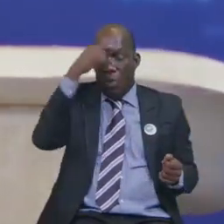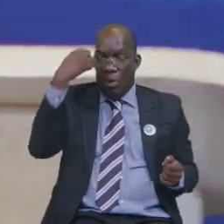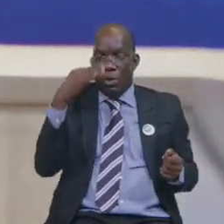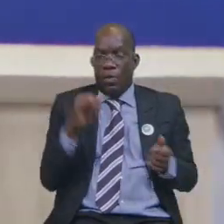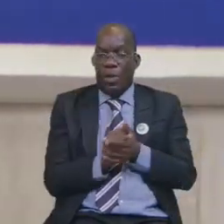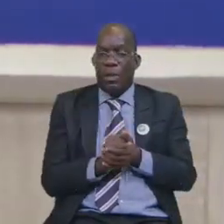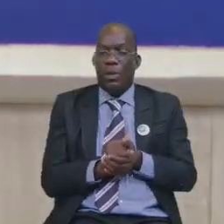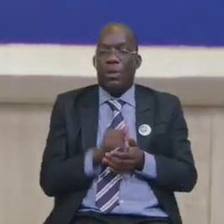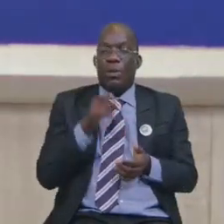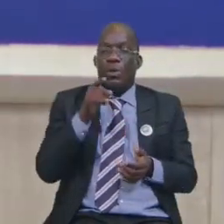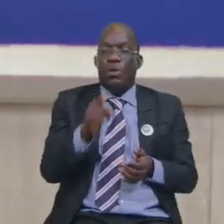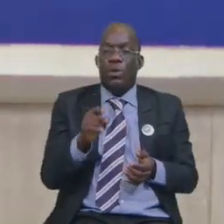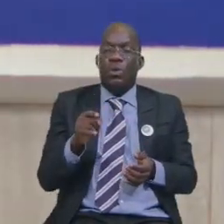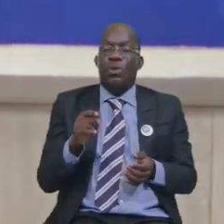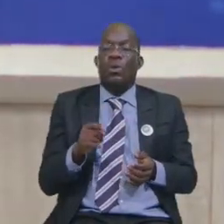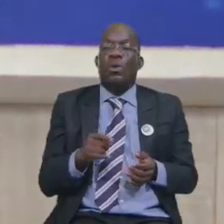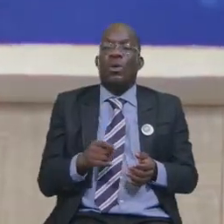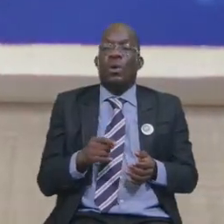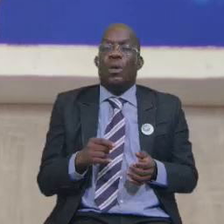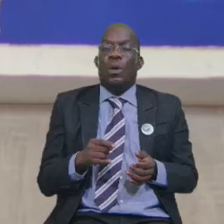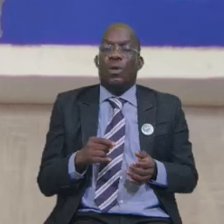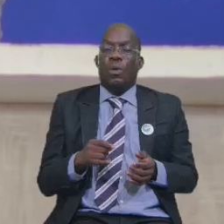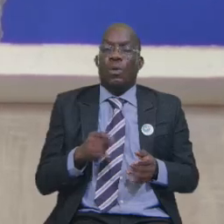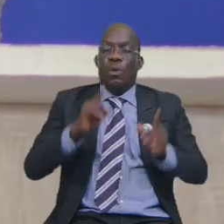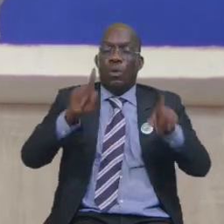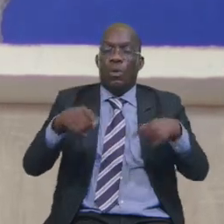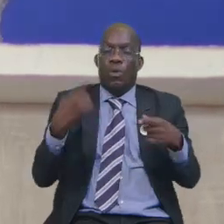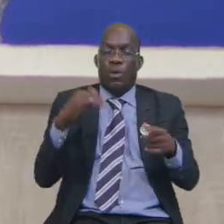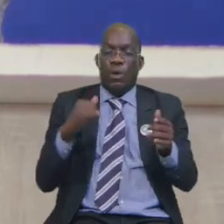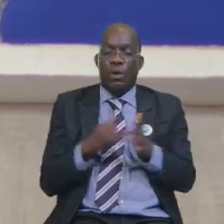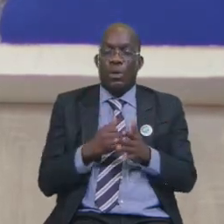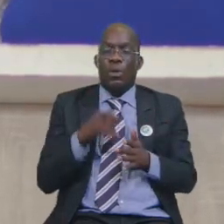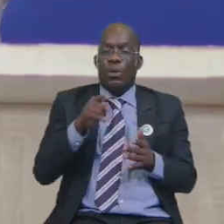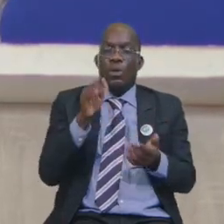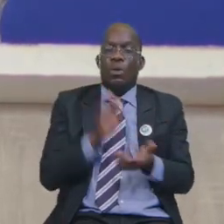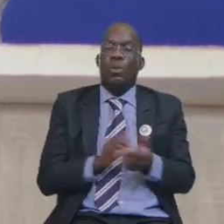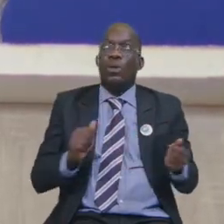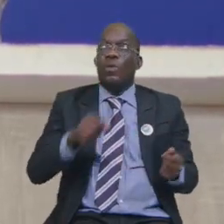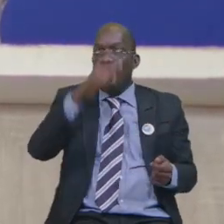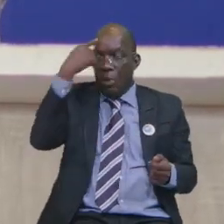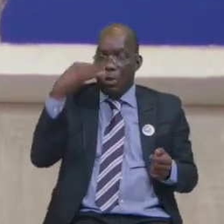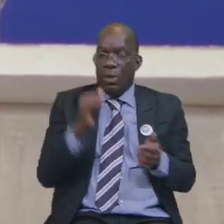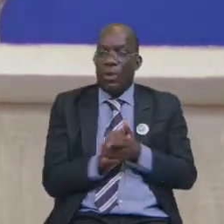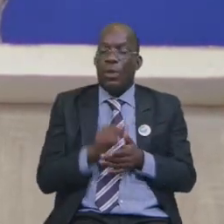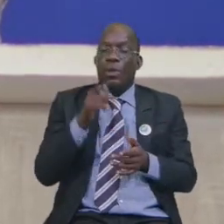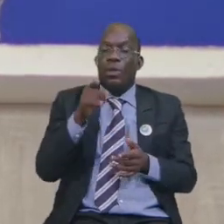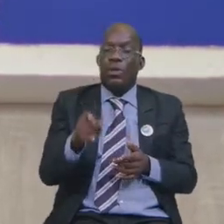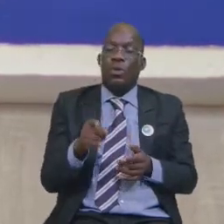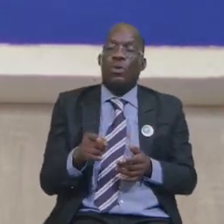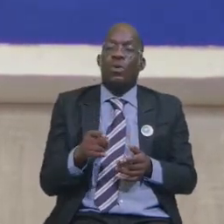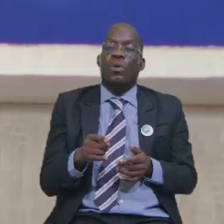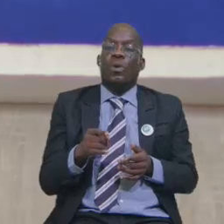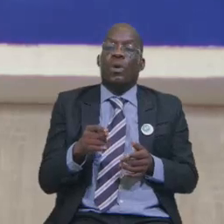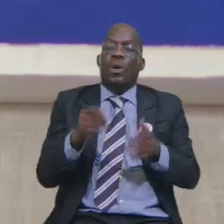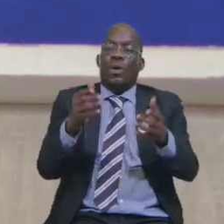that you pursue. You believe because of that you persevere. You